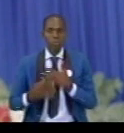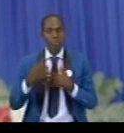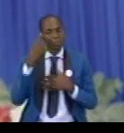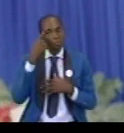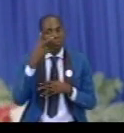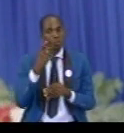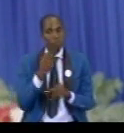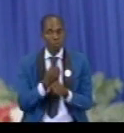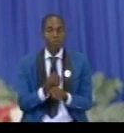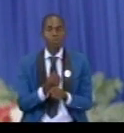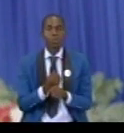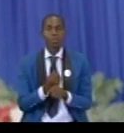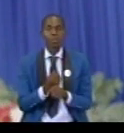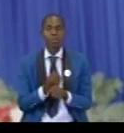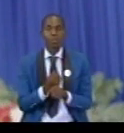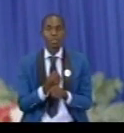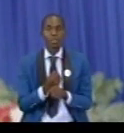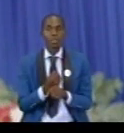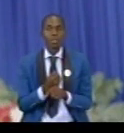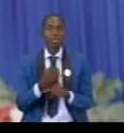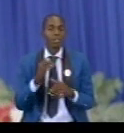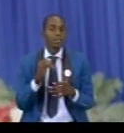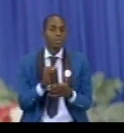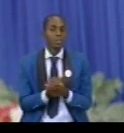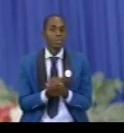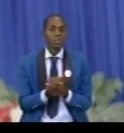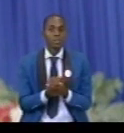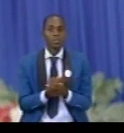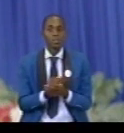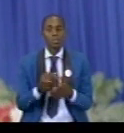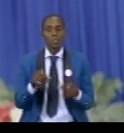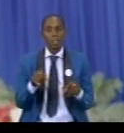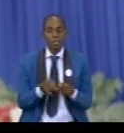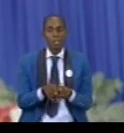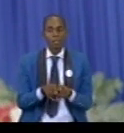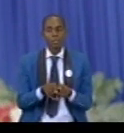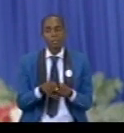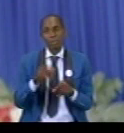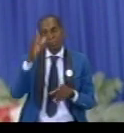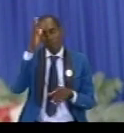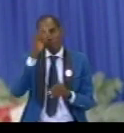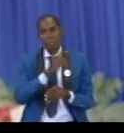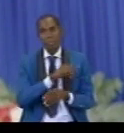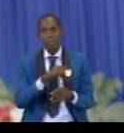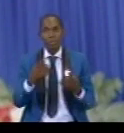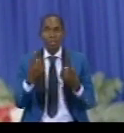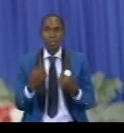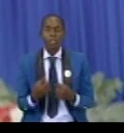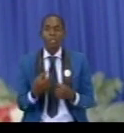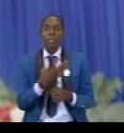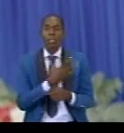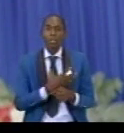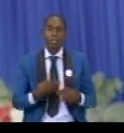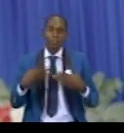again, daddy have come again in my life. I hear me.